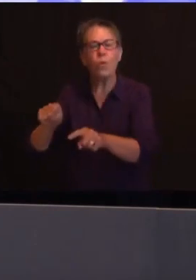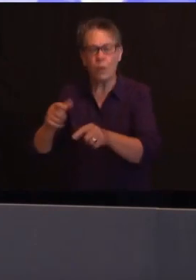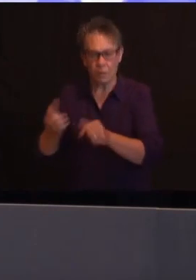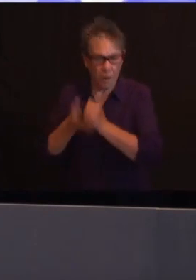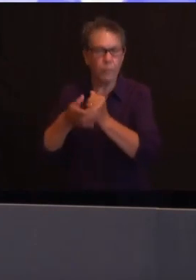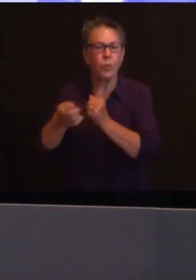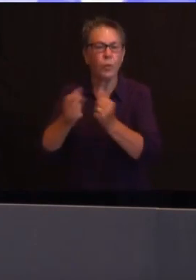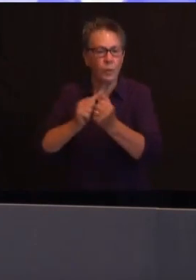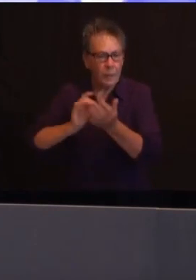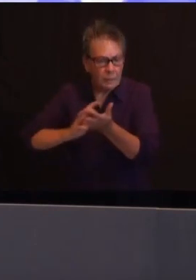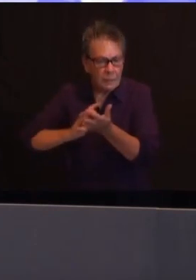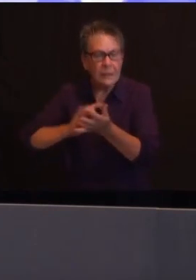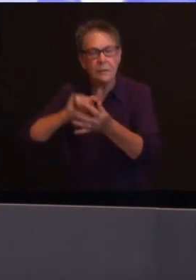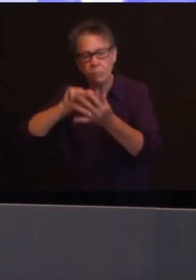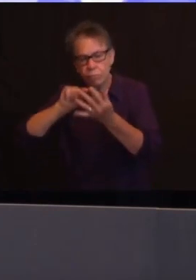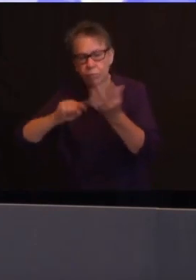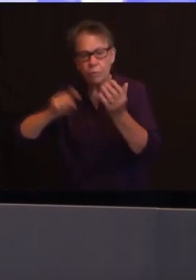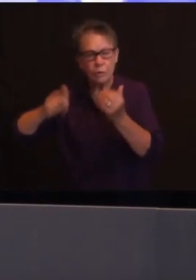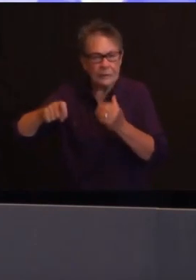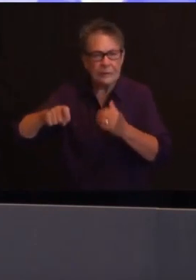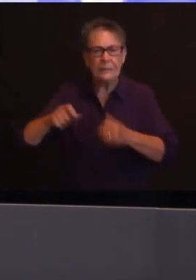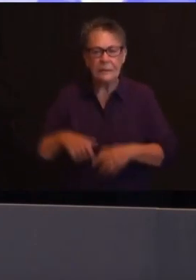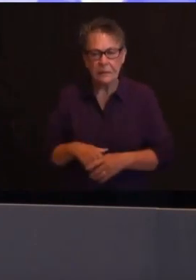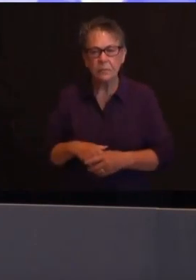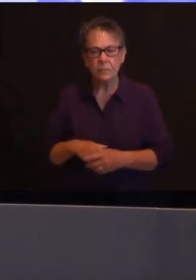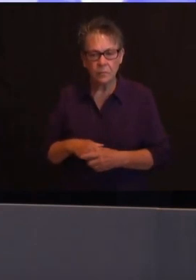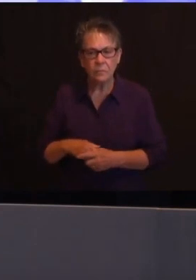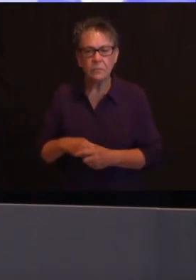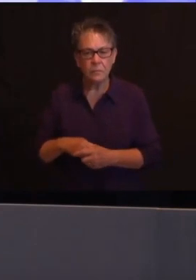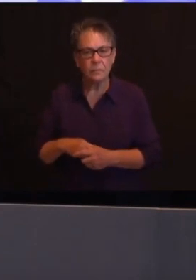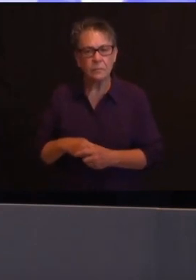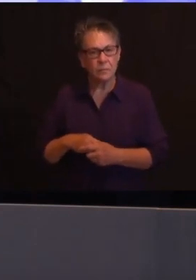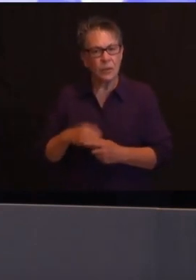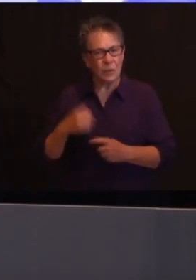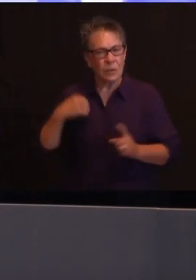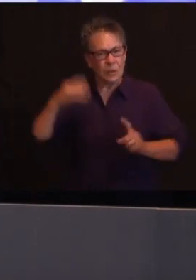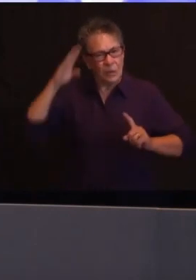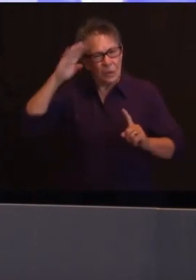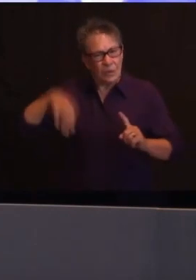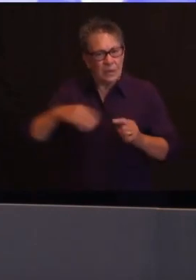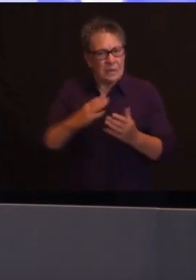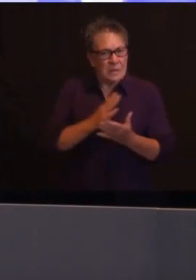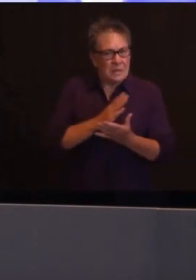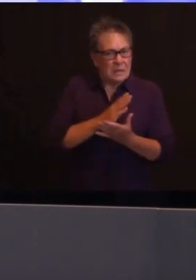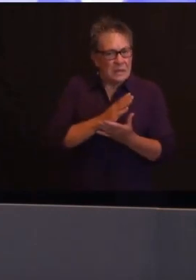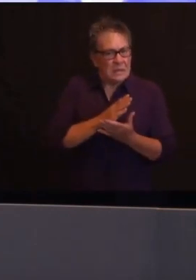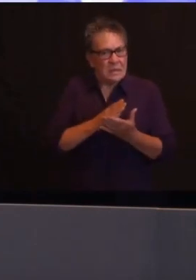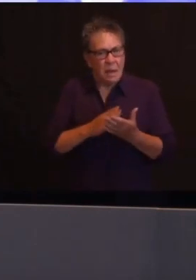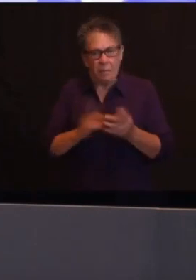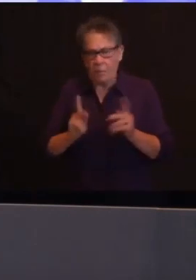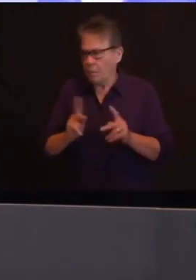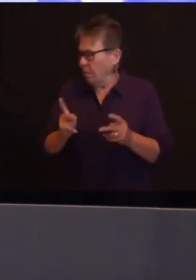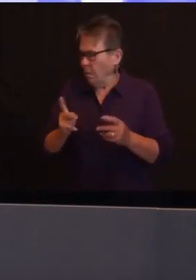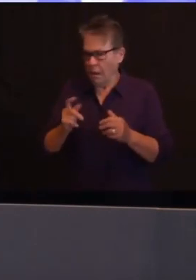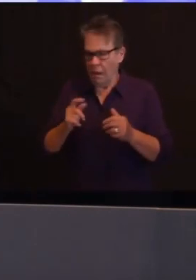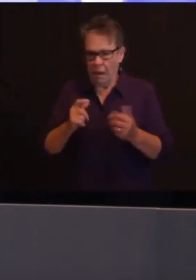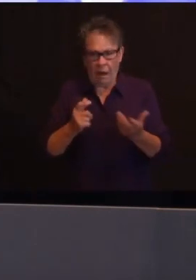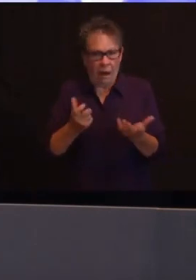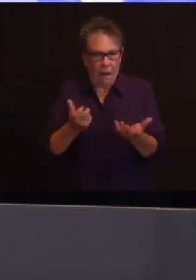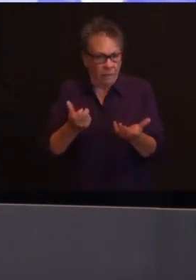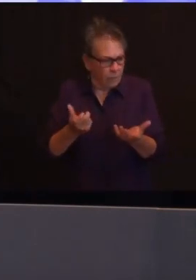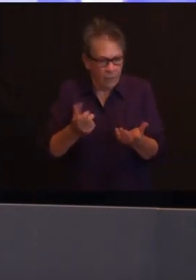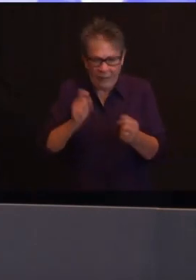Recognizing that some residents need a higher level of medical care not available in their local quarantine sites, the Department of Health has